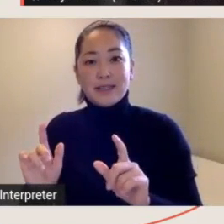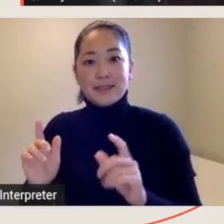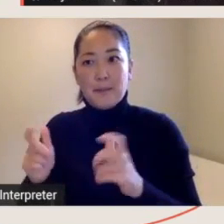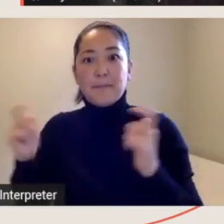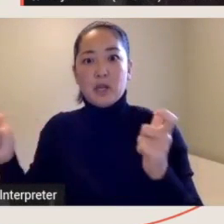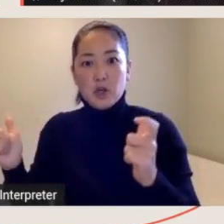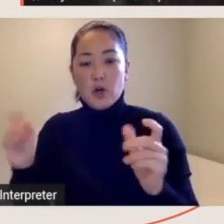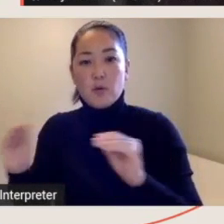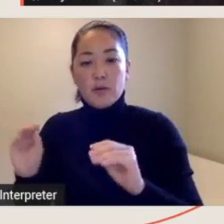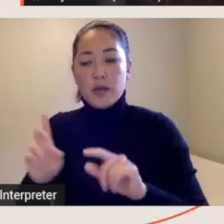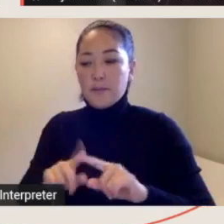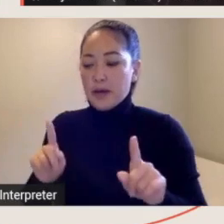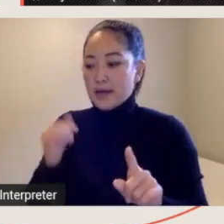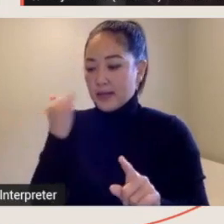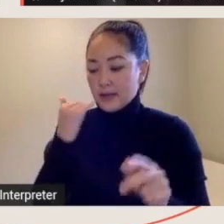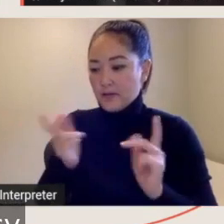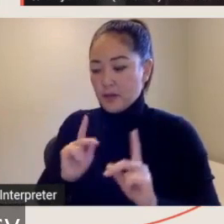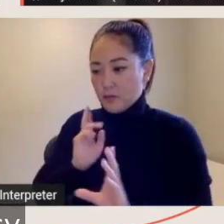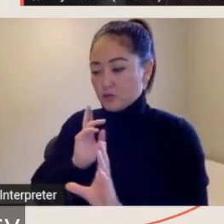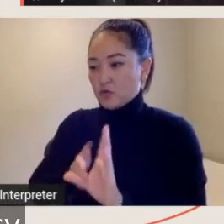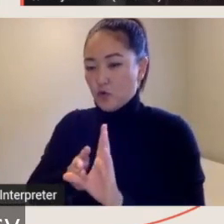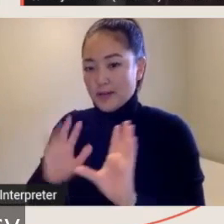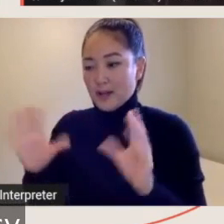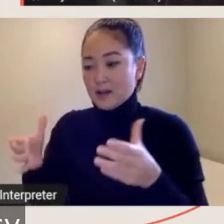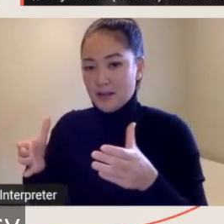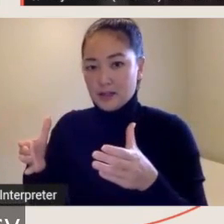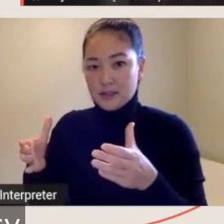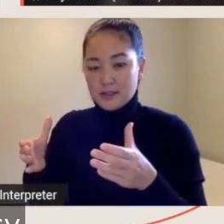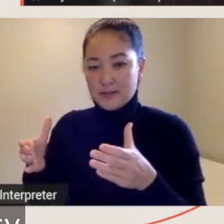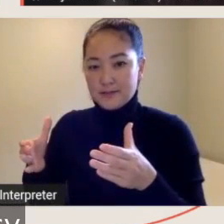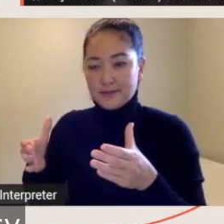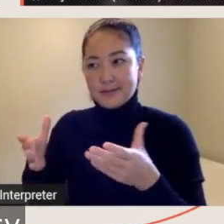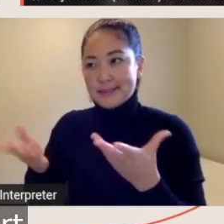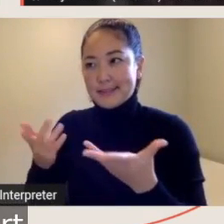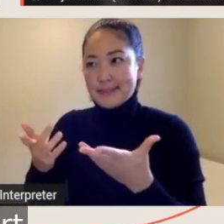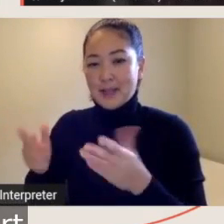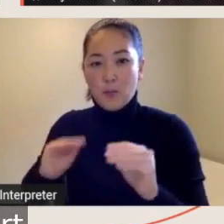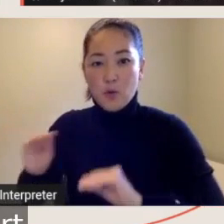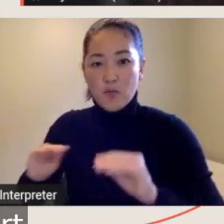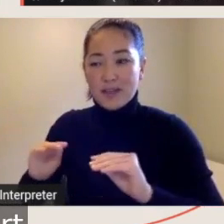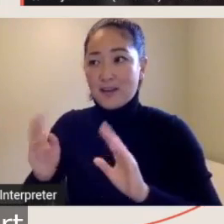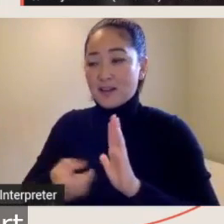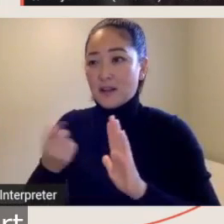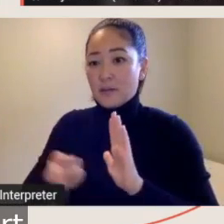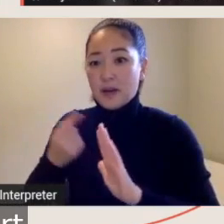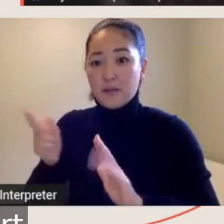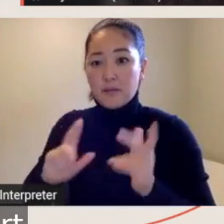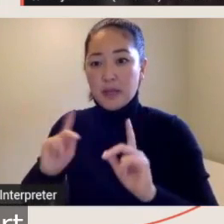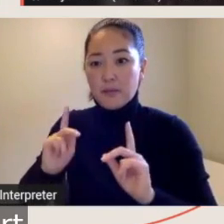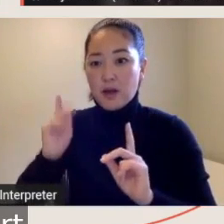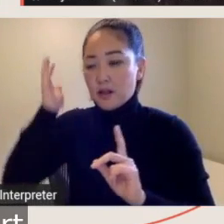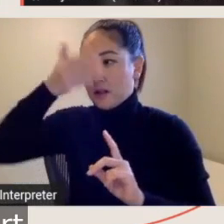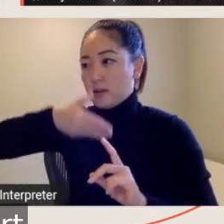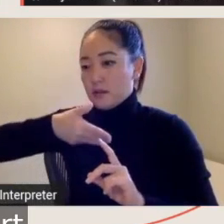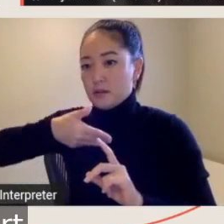people join a collective cause. You can see the tendency to be in a way blinded or to just wanted to be part